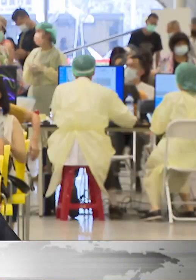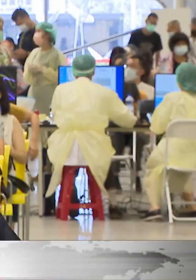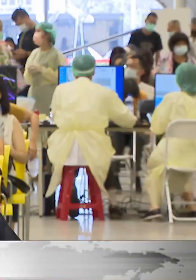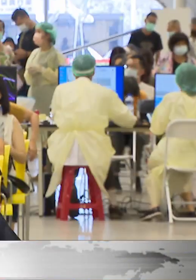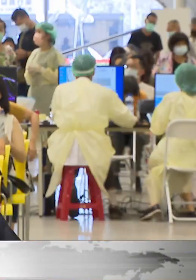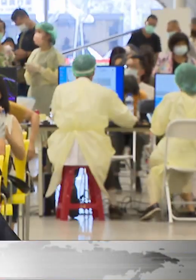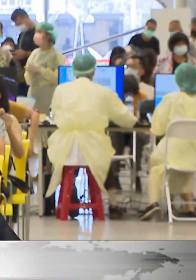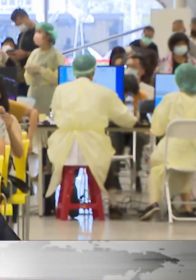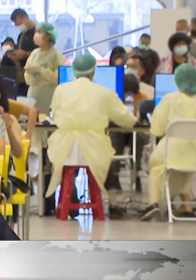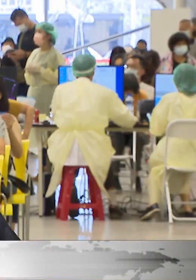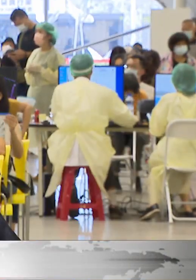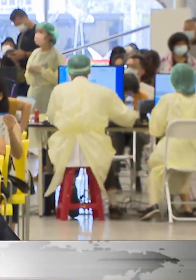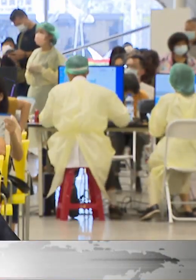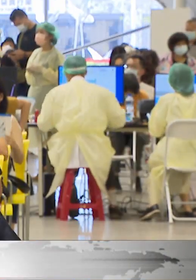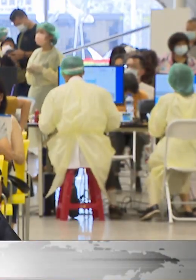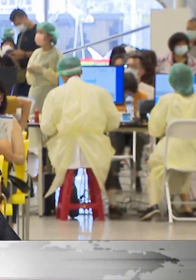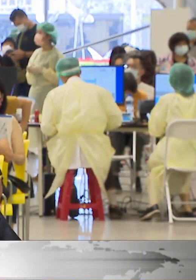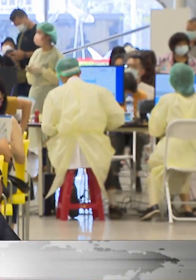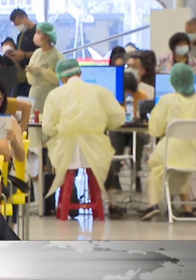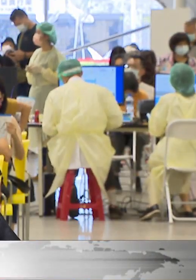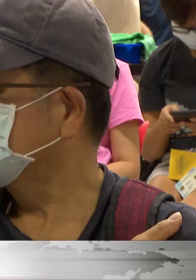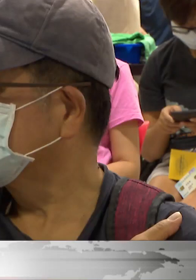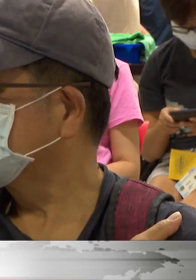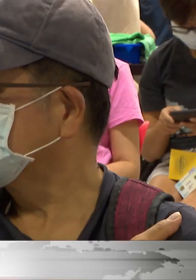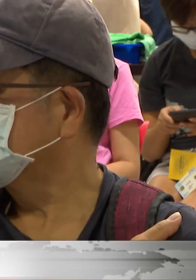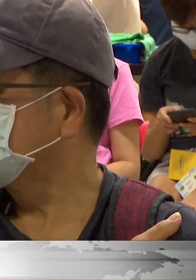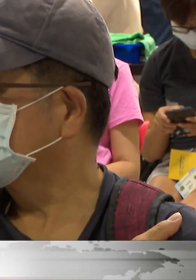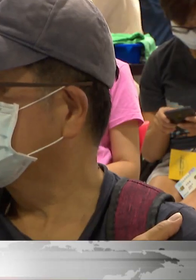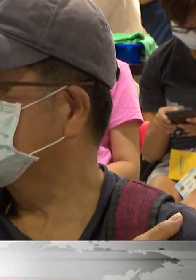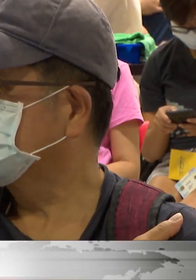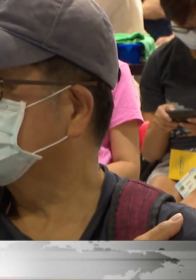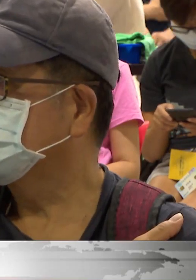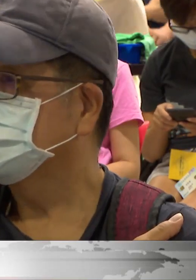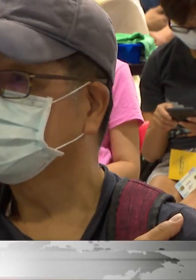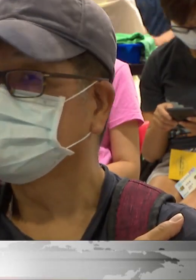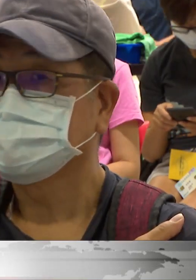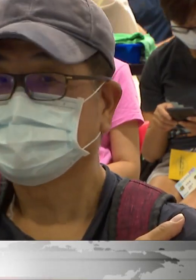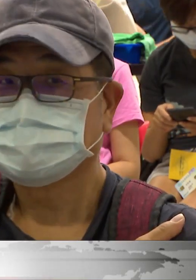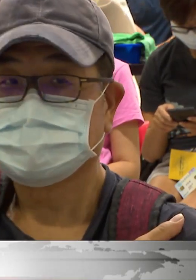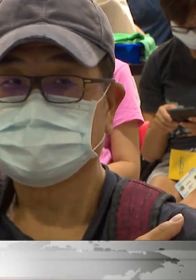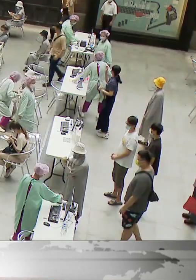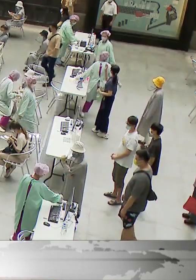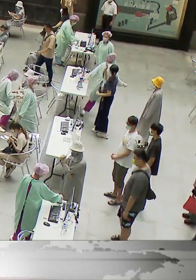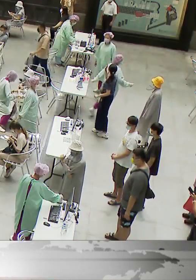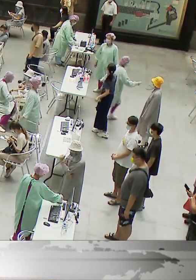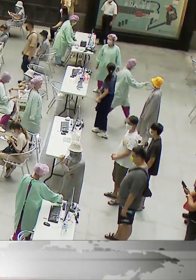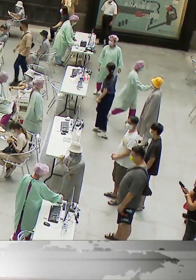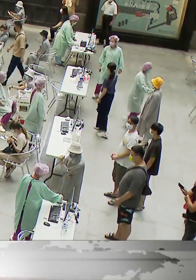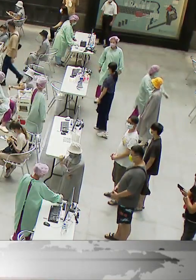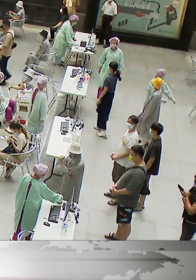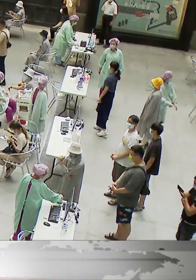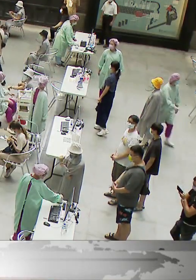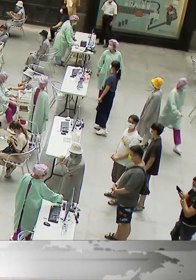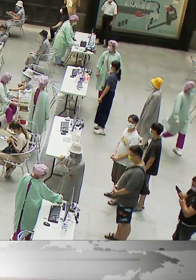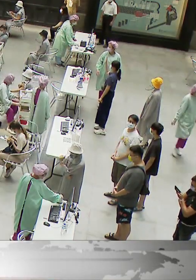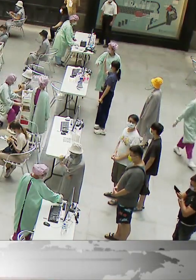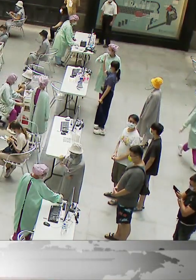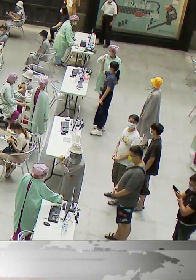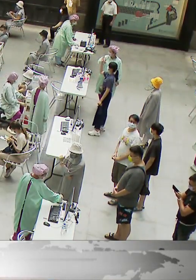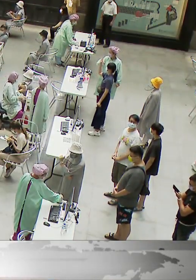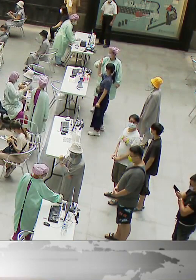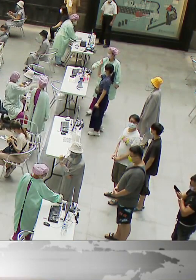week ahead of the 11th round of vaccinations. Observers questioned whether the adjustments had been prompted by